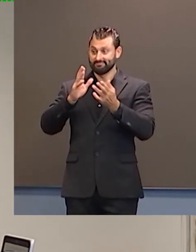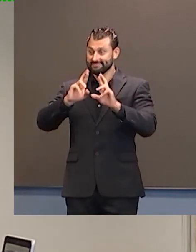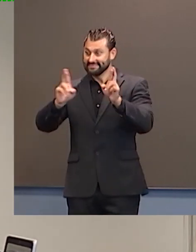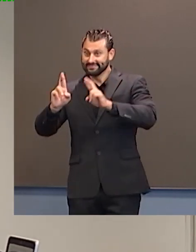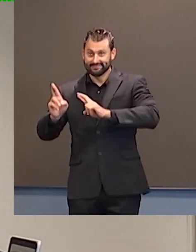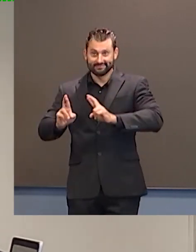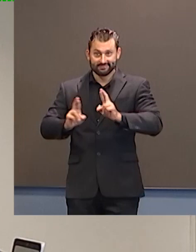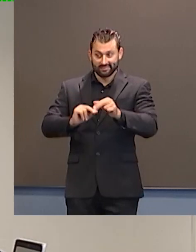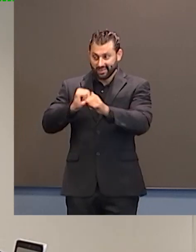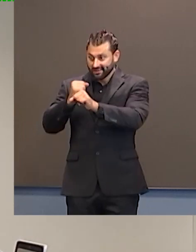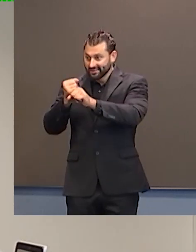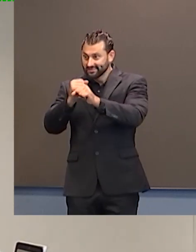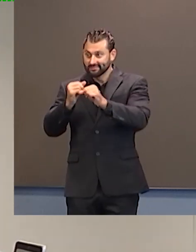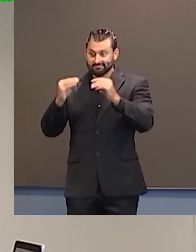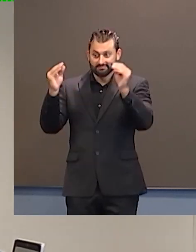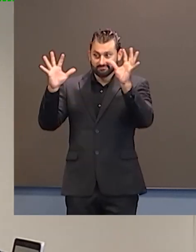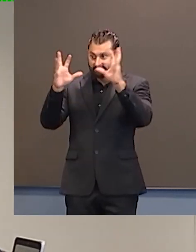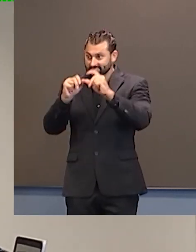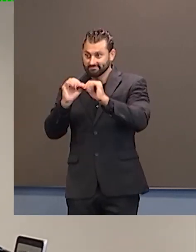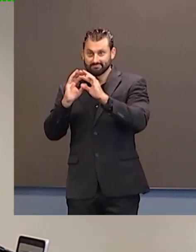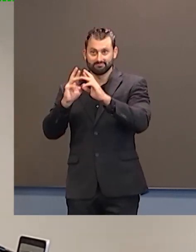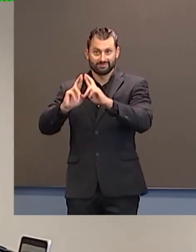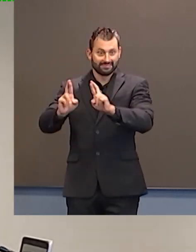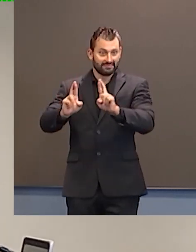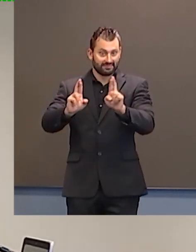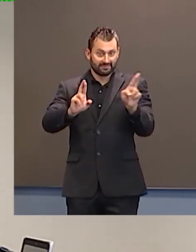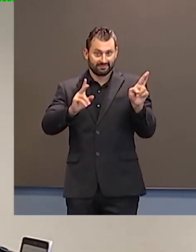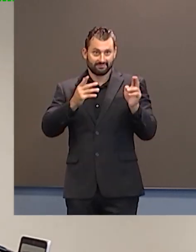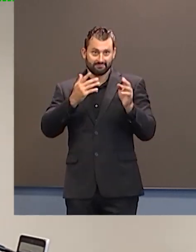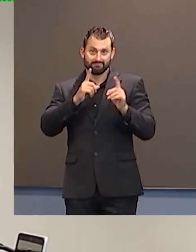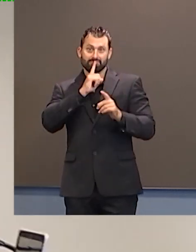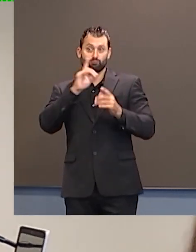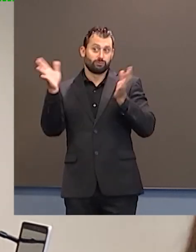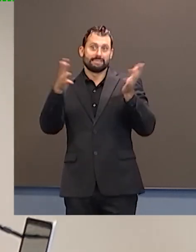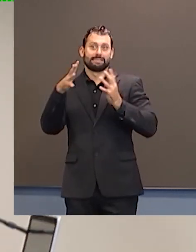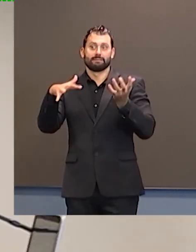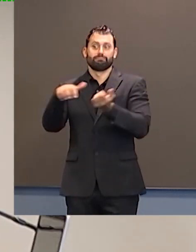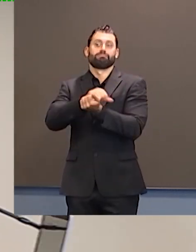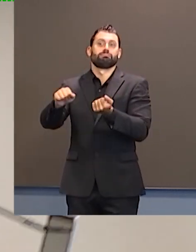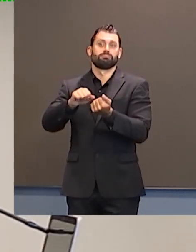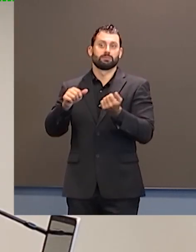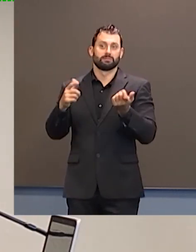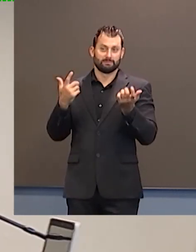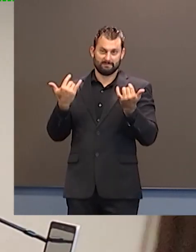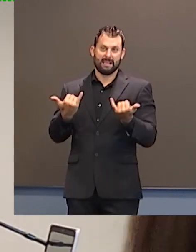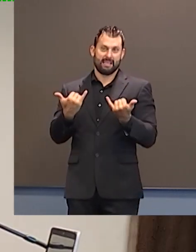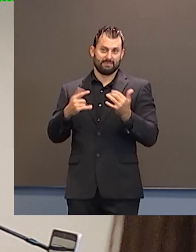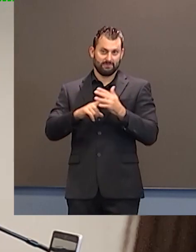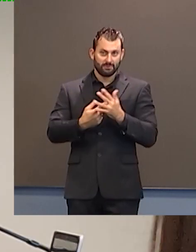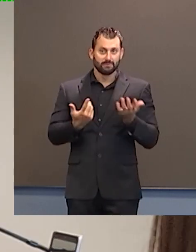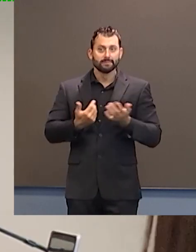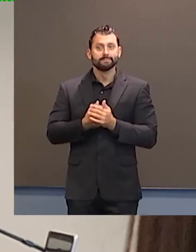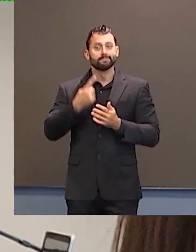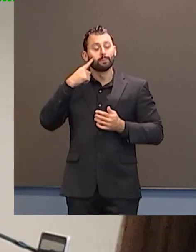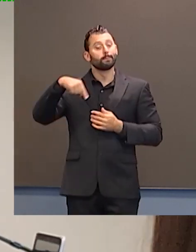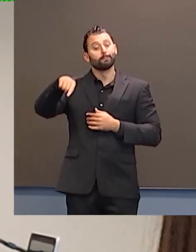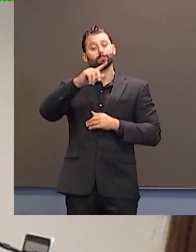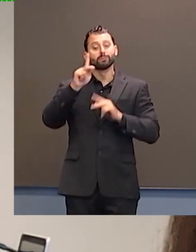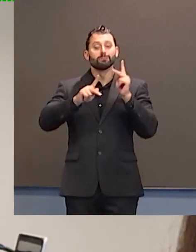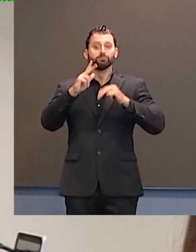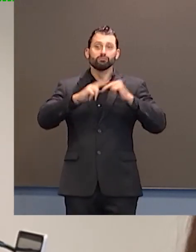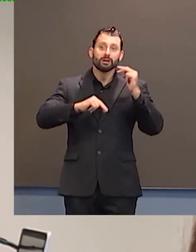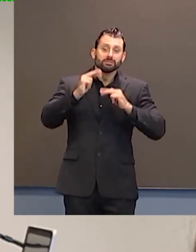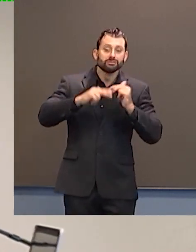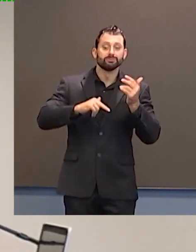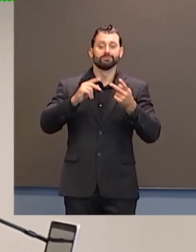make sure they're talking to the people on the ground there um you're and the other thing that we do is we work with fdot and public works so for any road